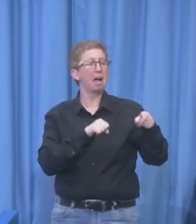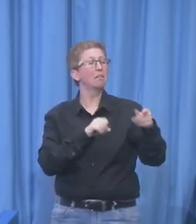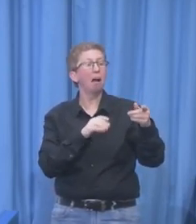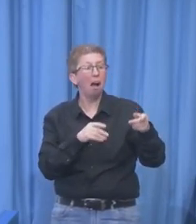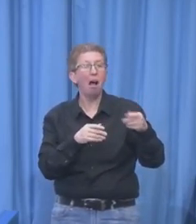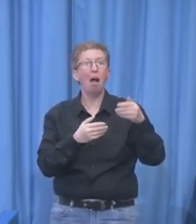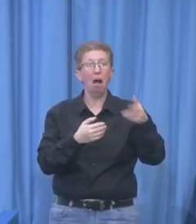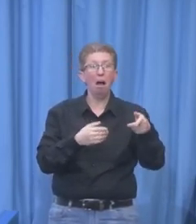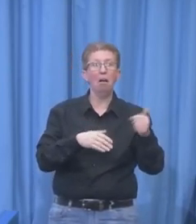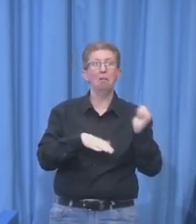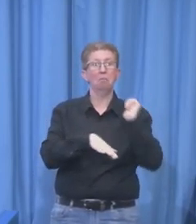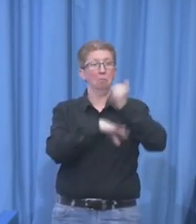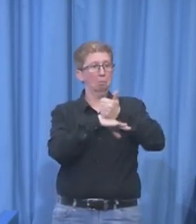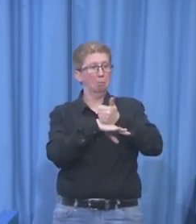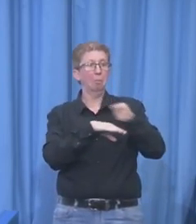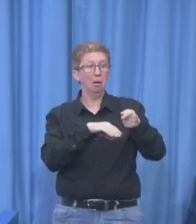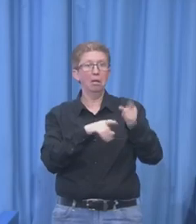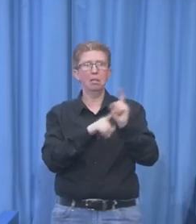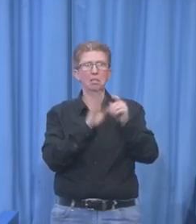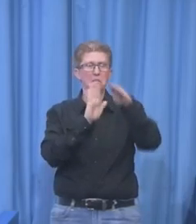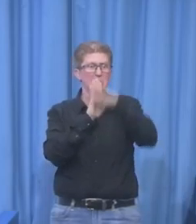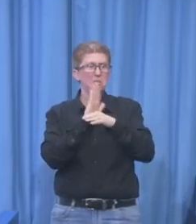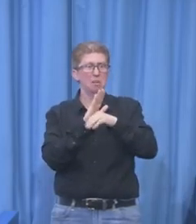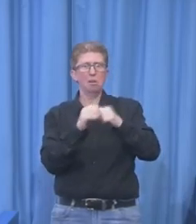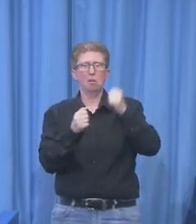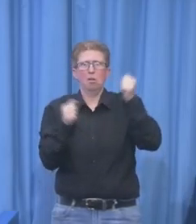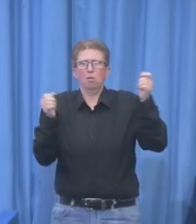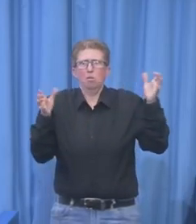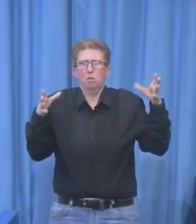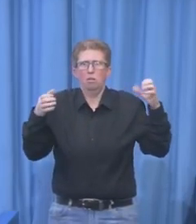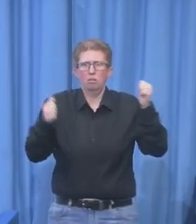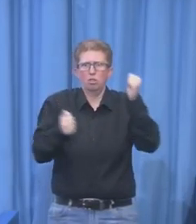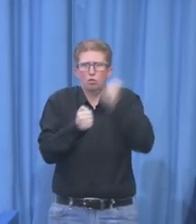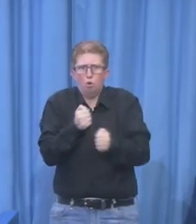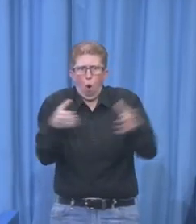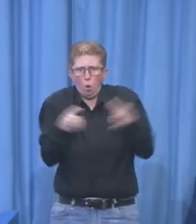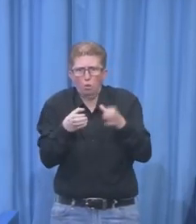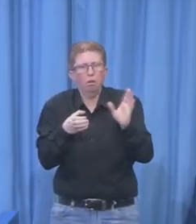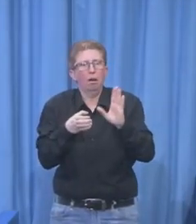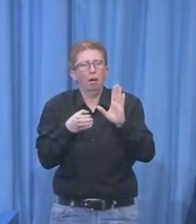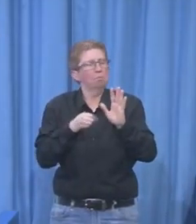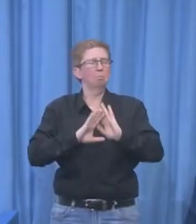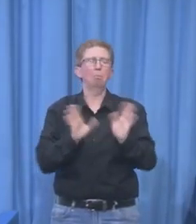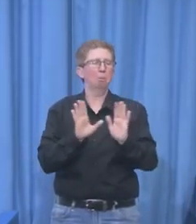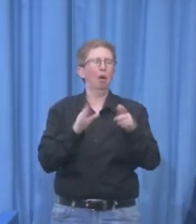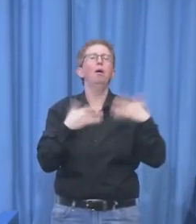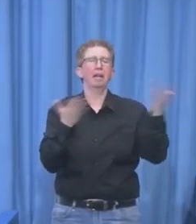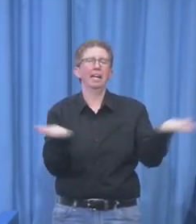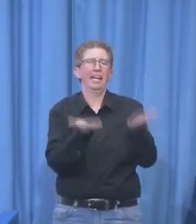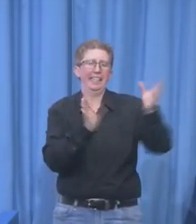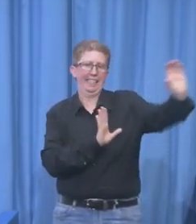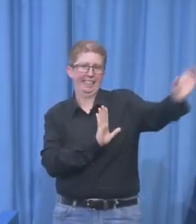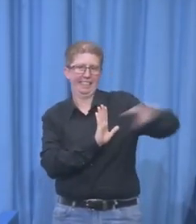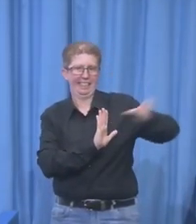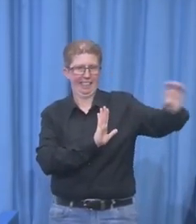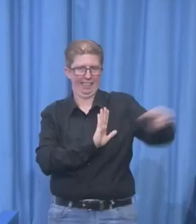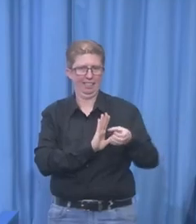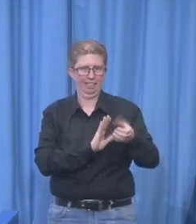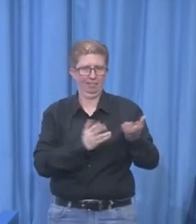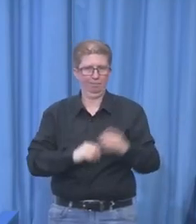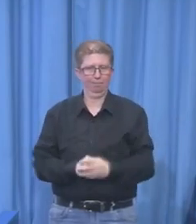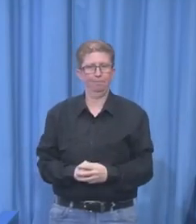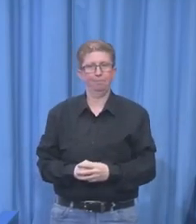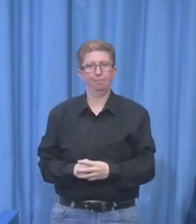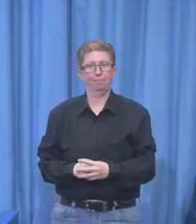three important things. First, networking. It's very important to be part of the job market. Maybe it's their first